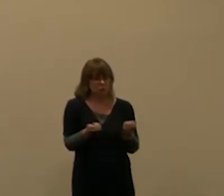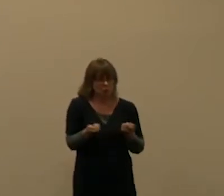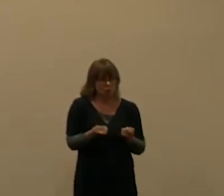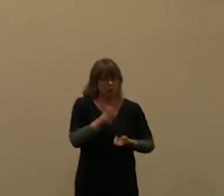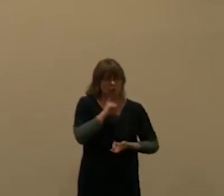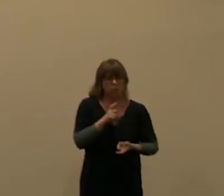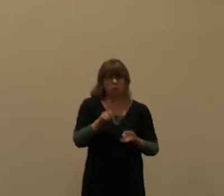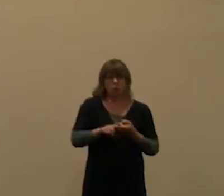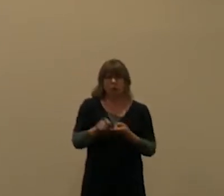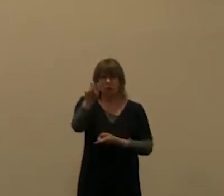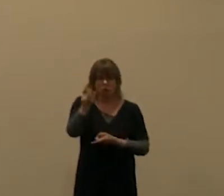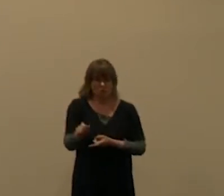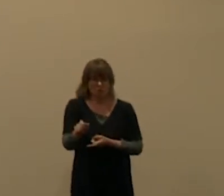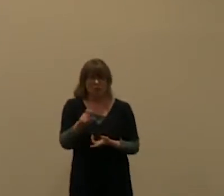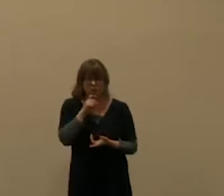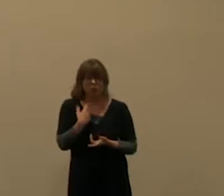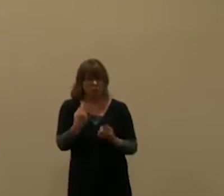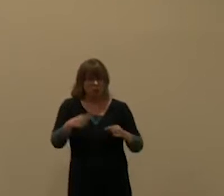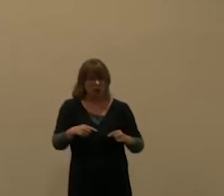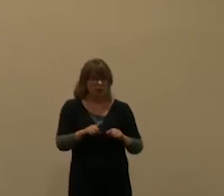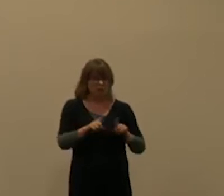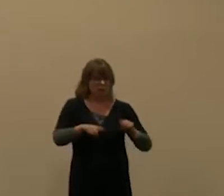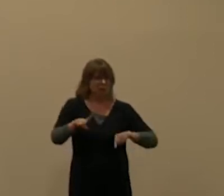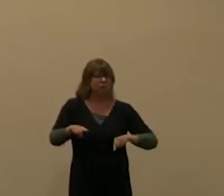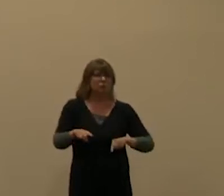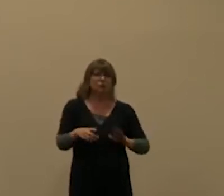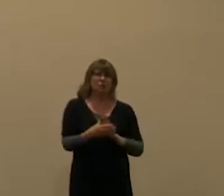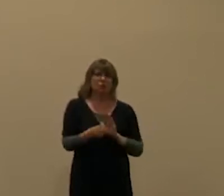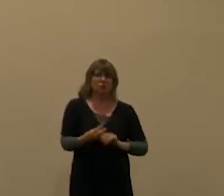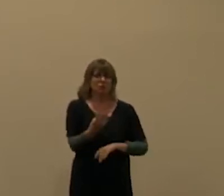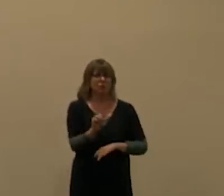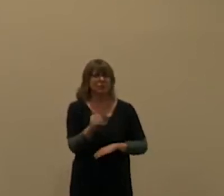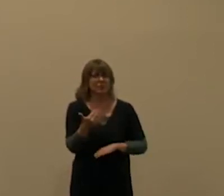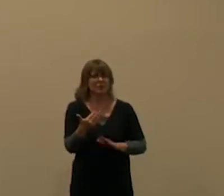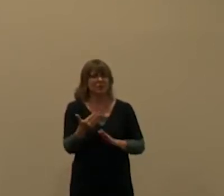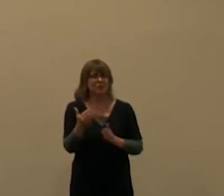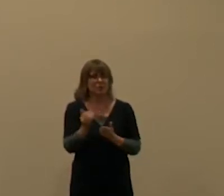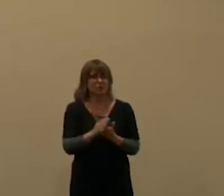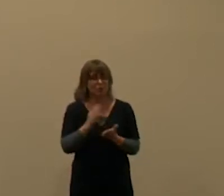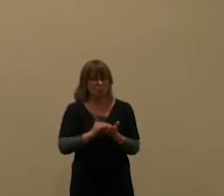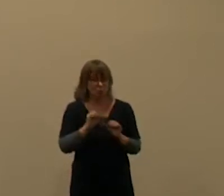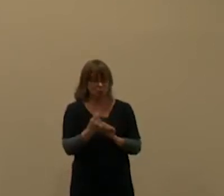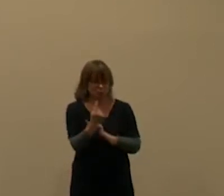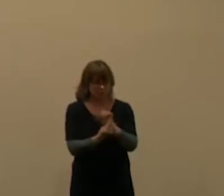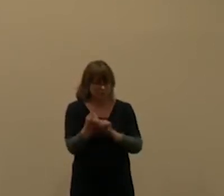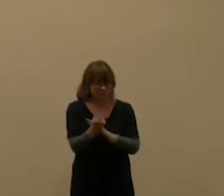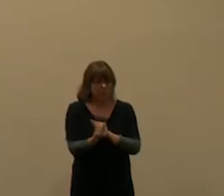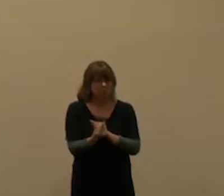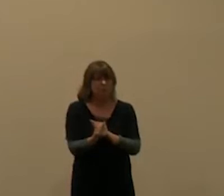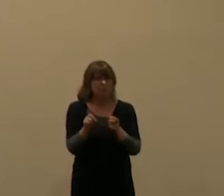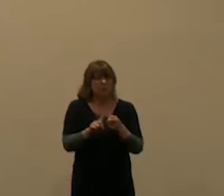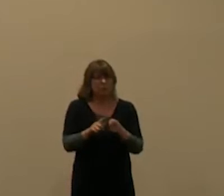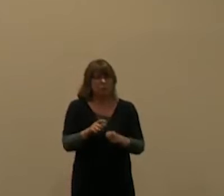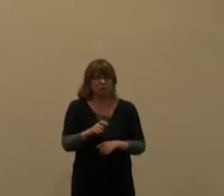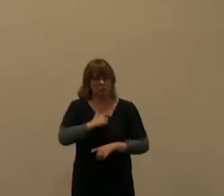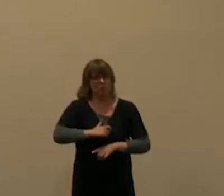example, allow cloud recording, so allow Office 365 to record your meetings. Now, why is this